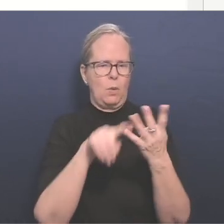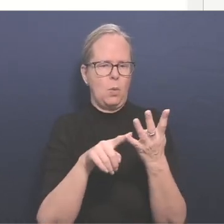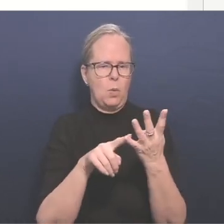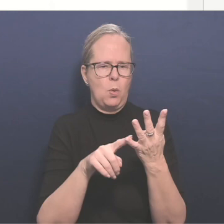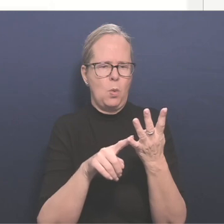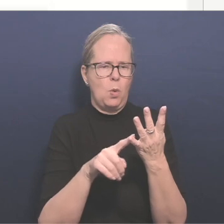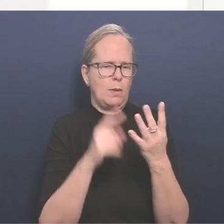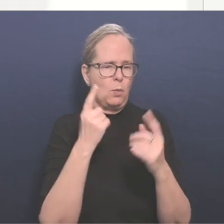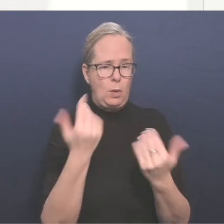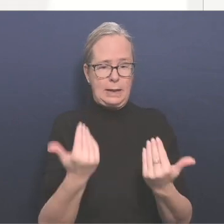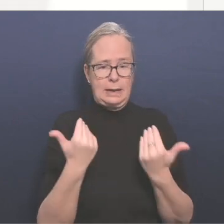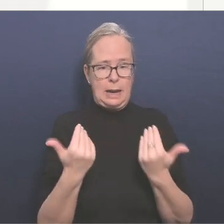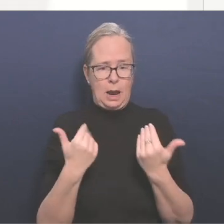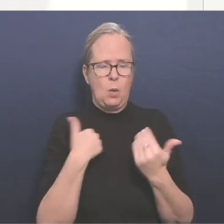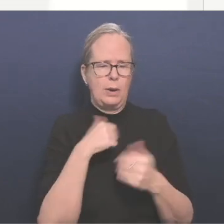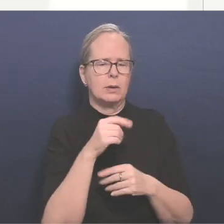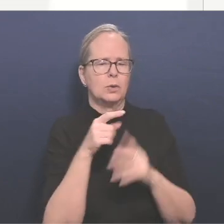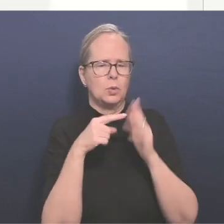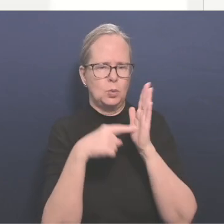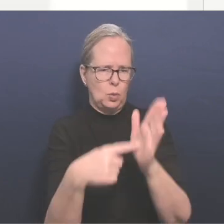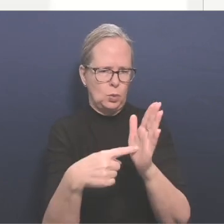and 49, yeah.